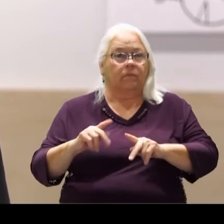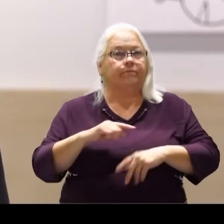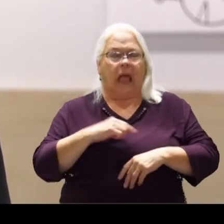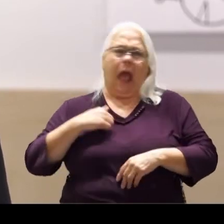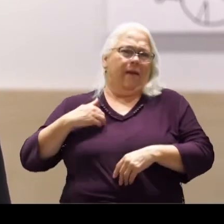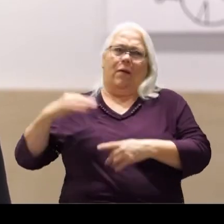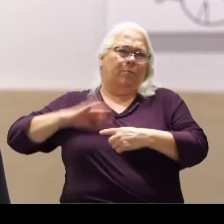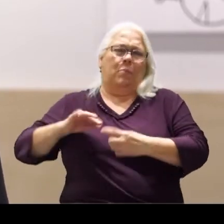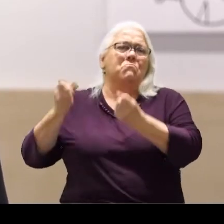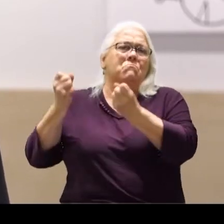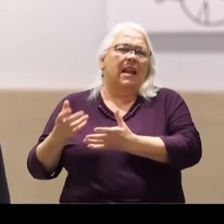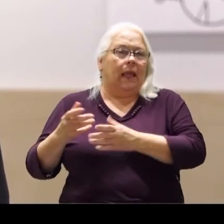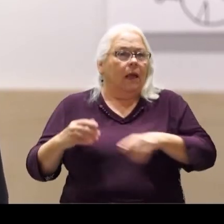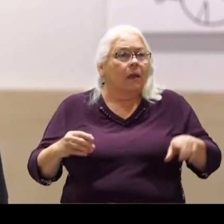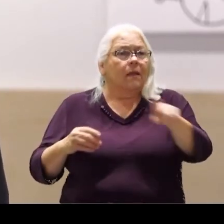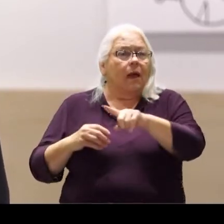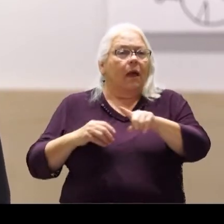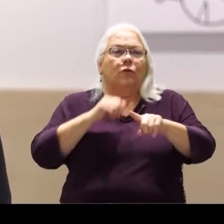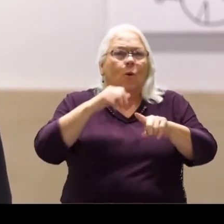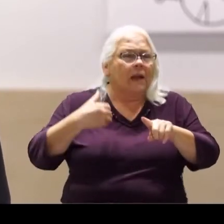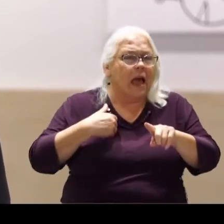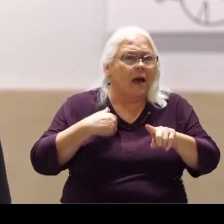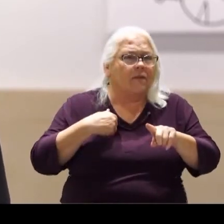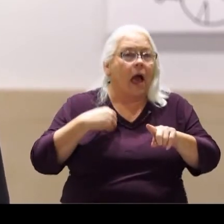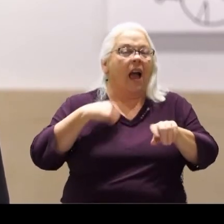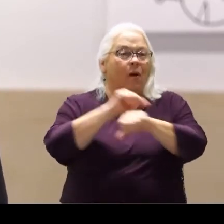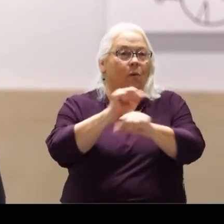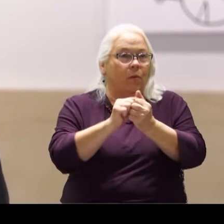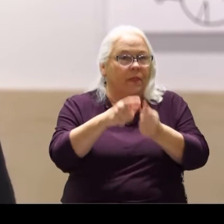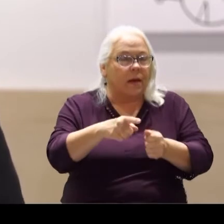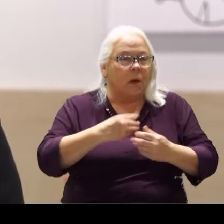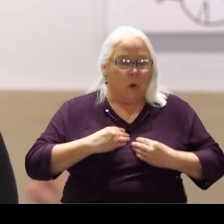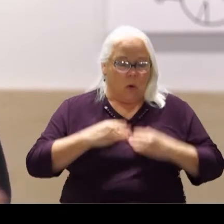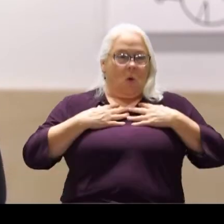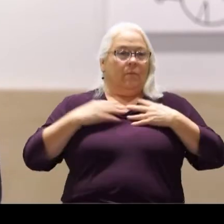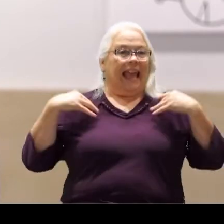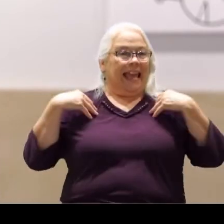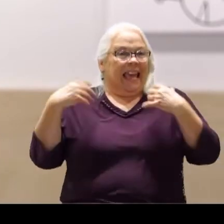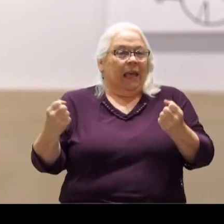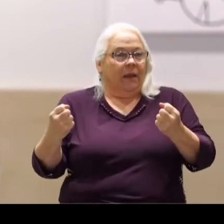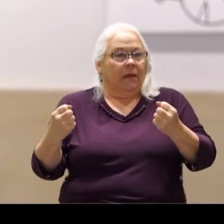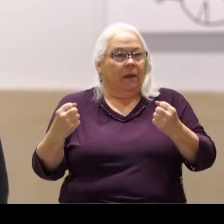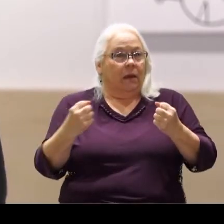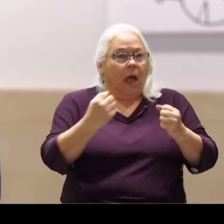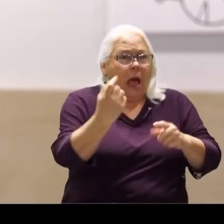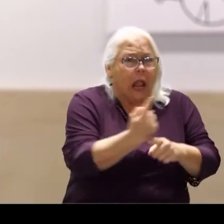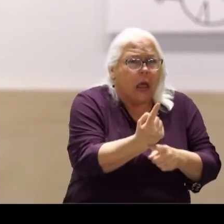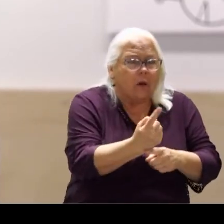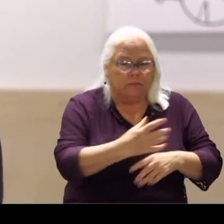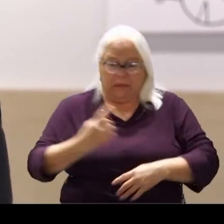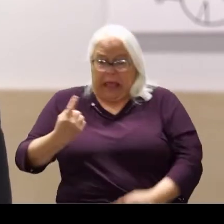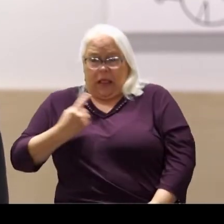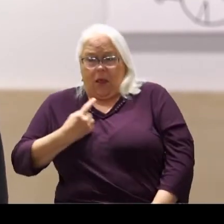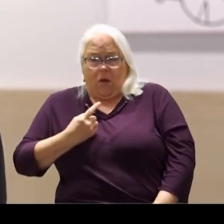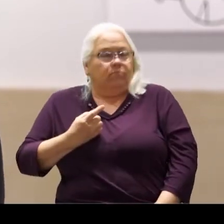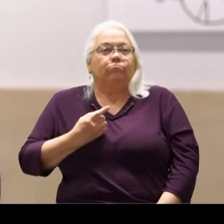who haven't had the advantages I have, has helped me heal. And it breaks that two-way street